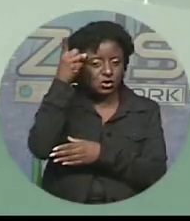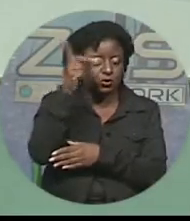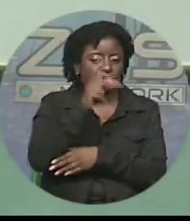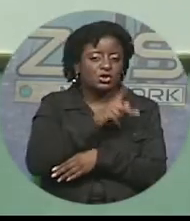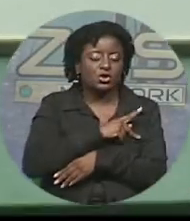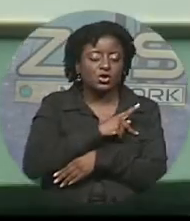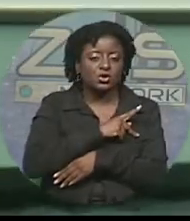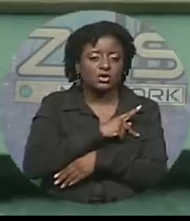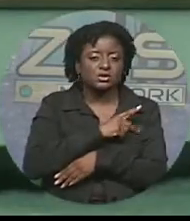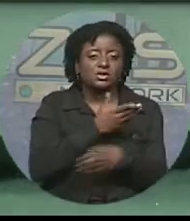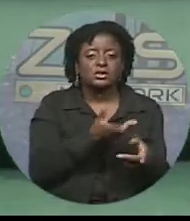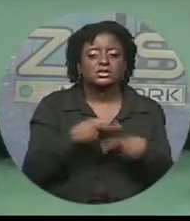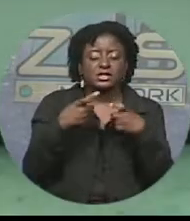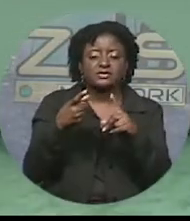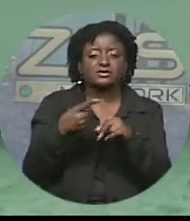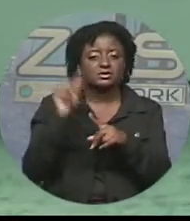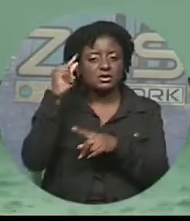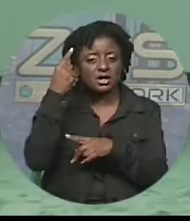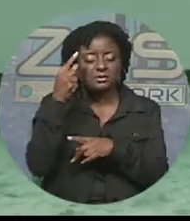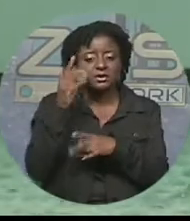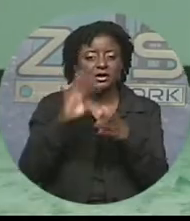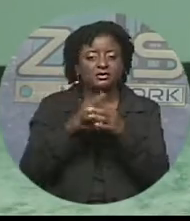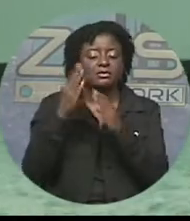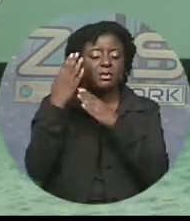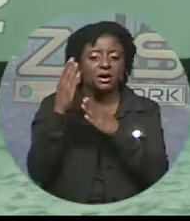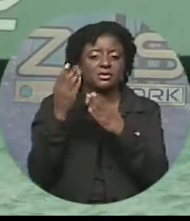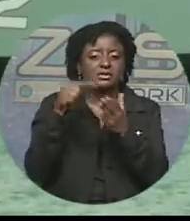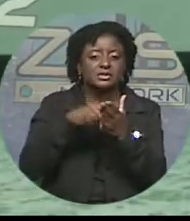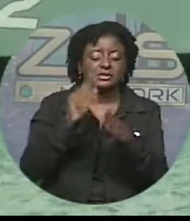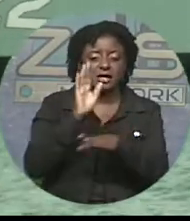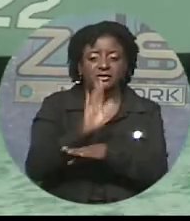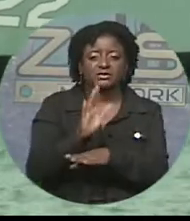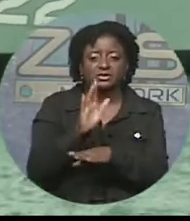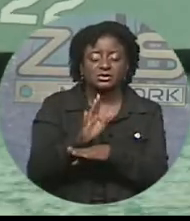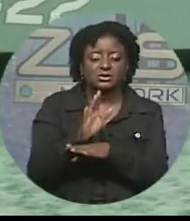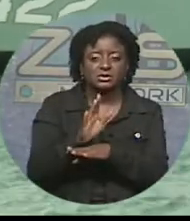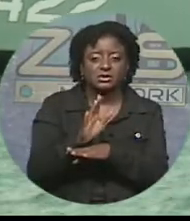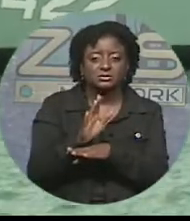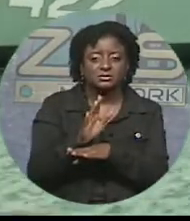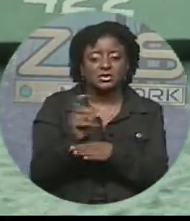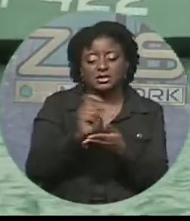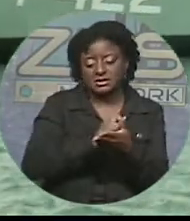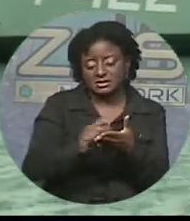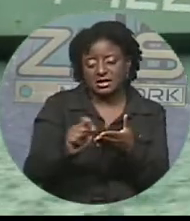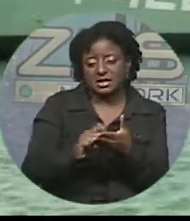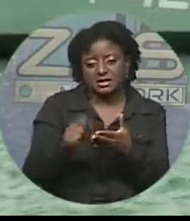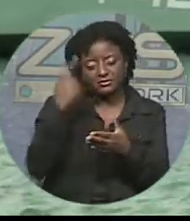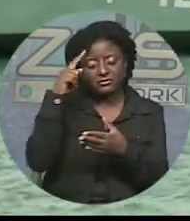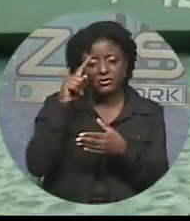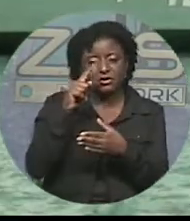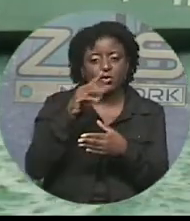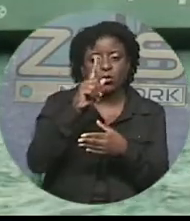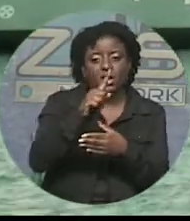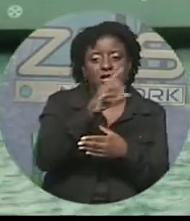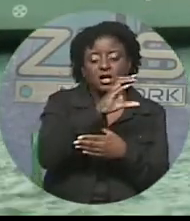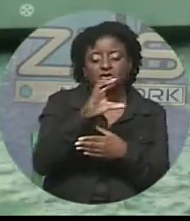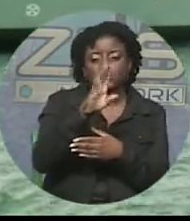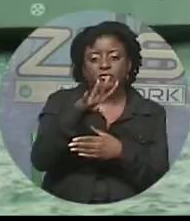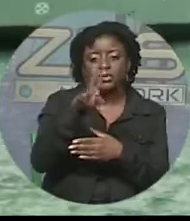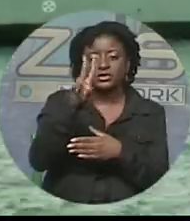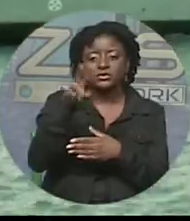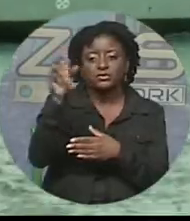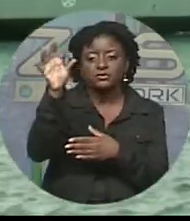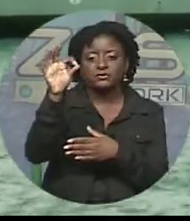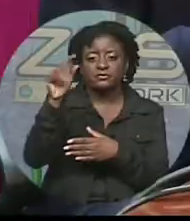afternoon. Officials from Damon Shipyards took part in the signing with government officials for the 142-foot vessel, which made the